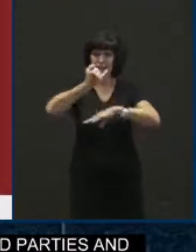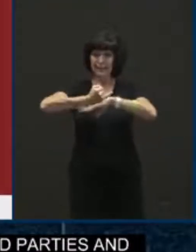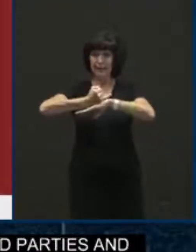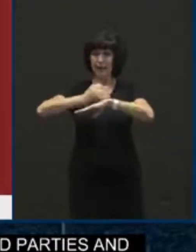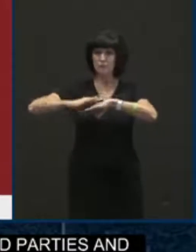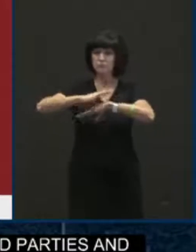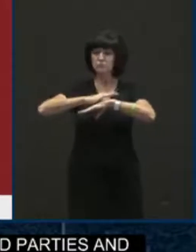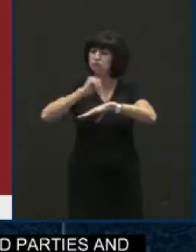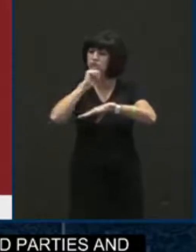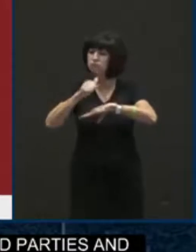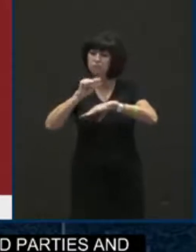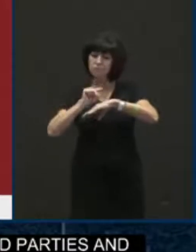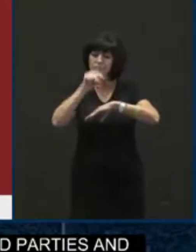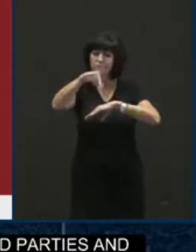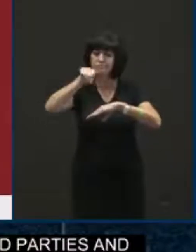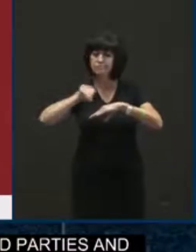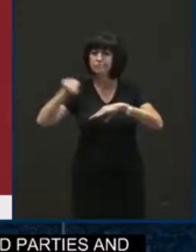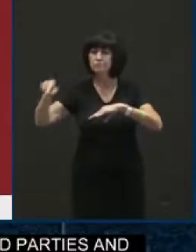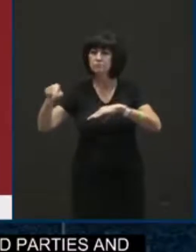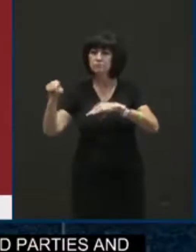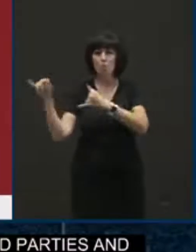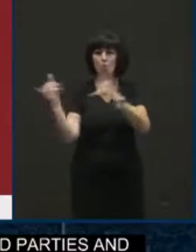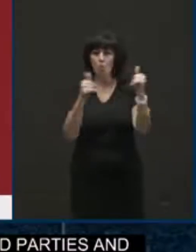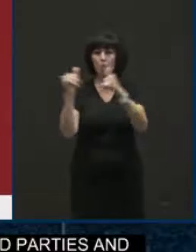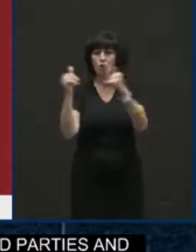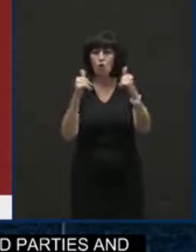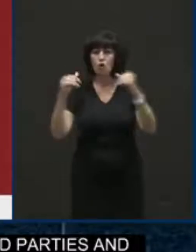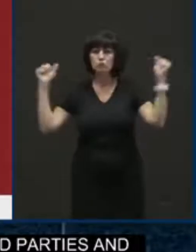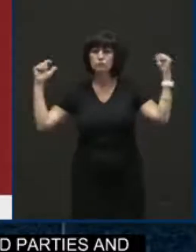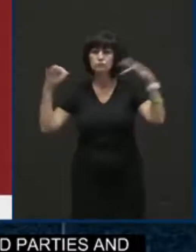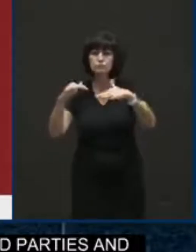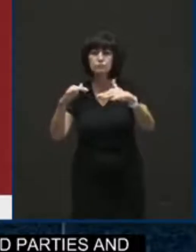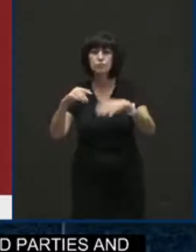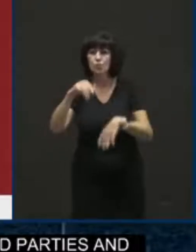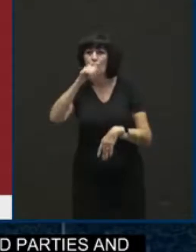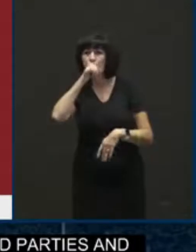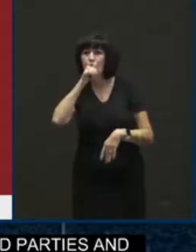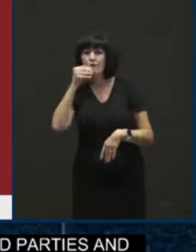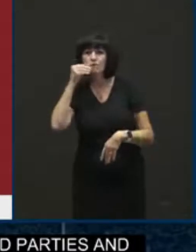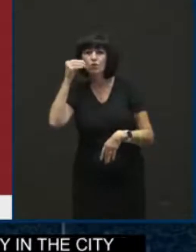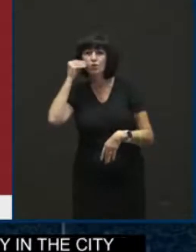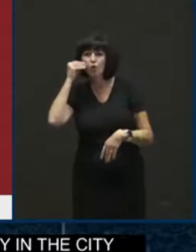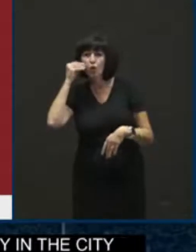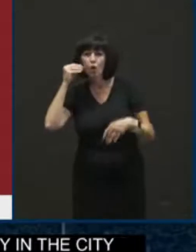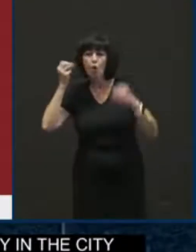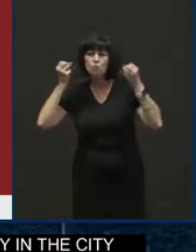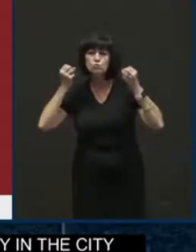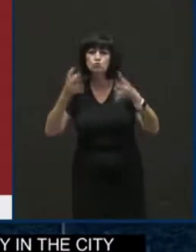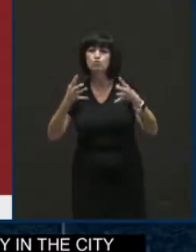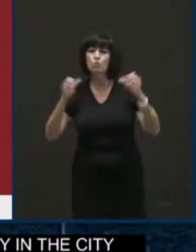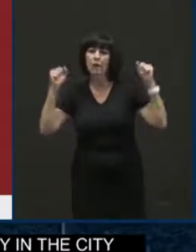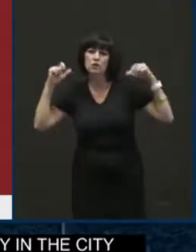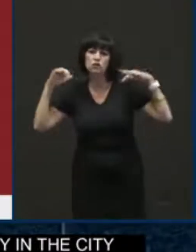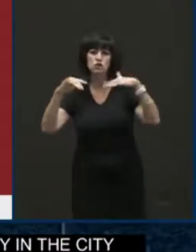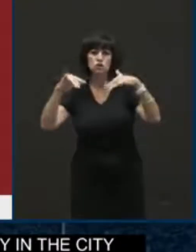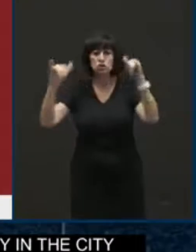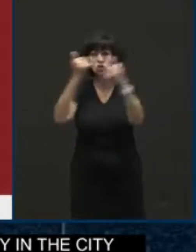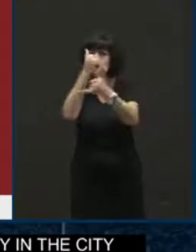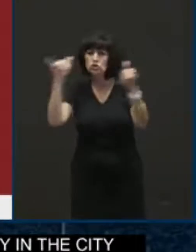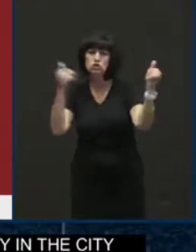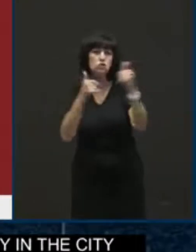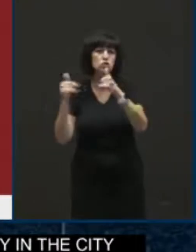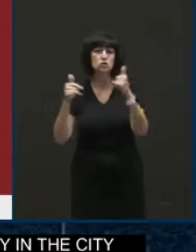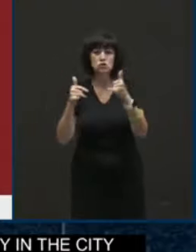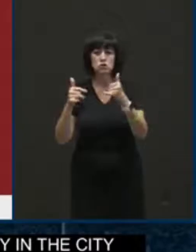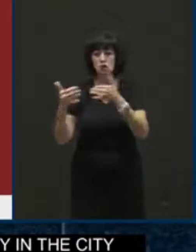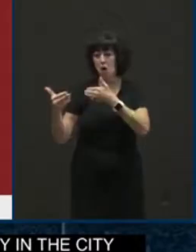city of Newark, for a number of people gathering inside of a private home. So we've got to focus on that in order to push these cases down.